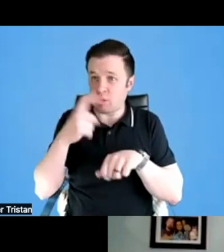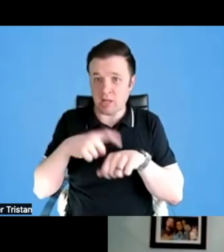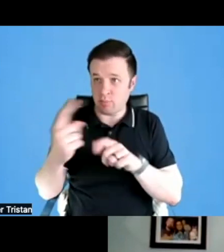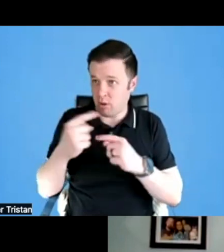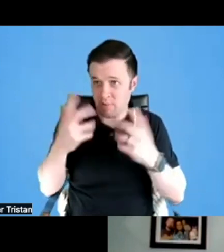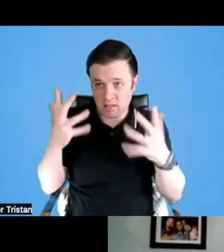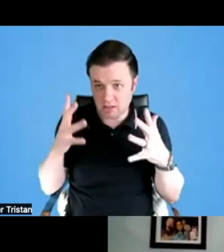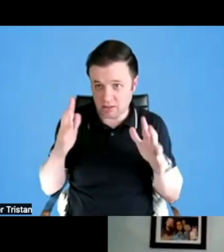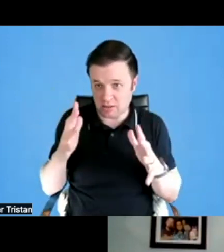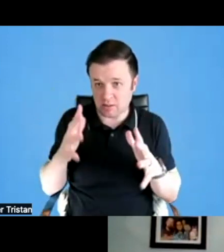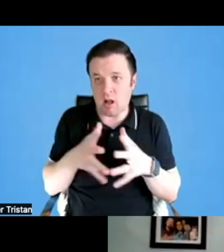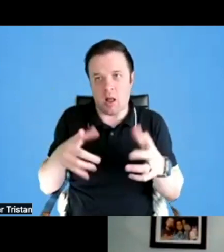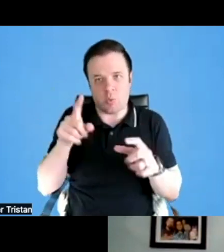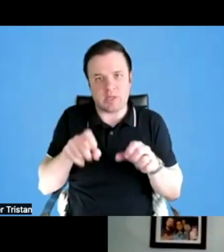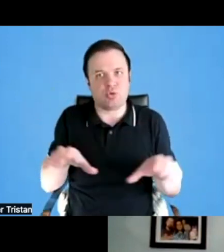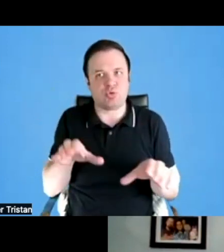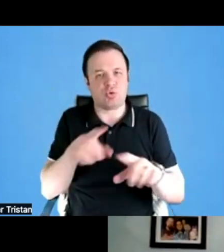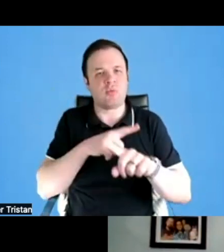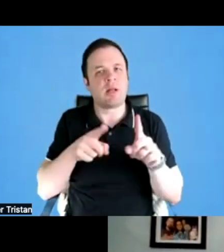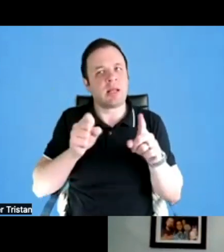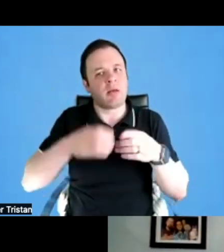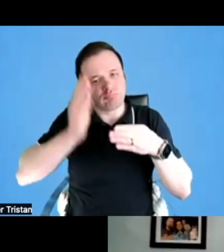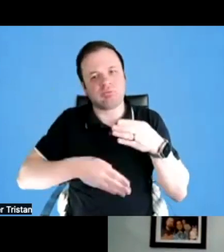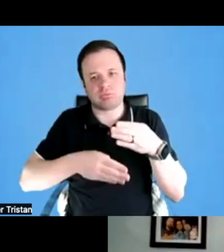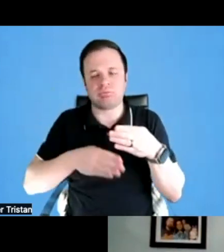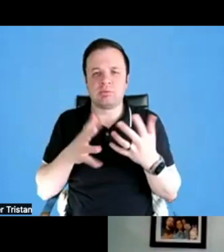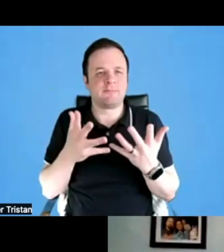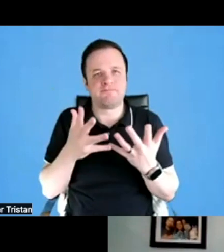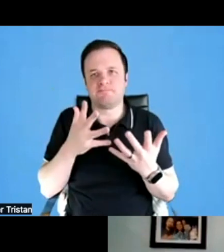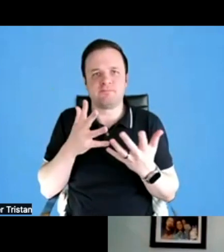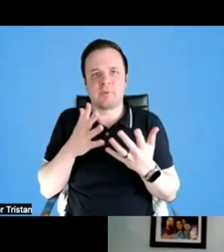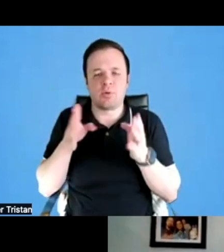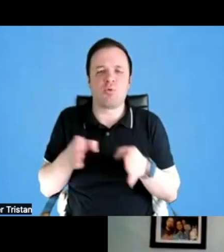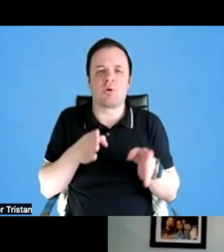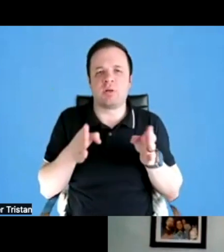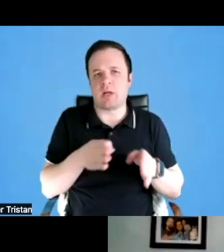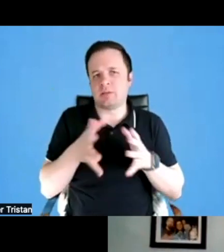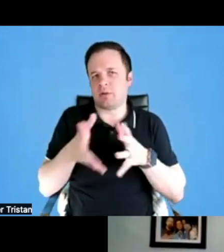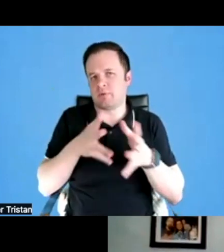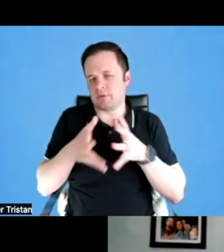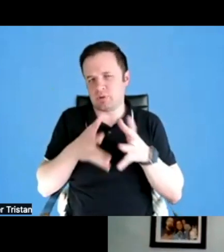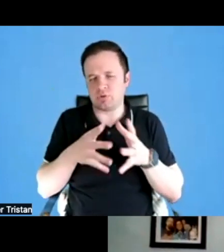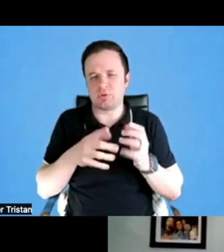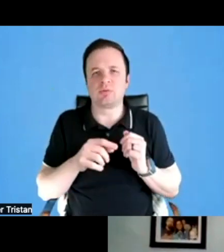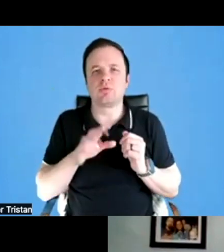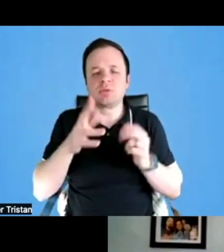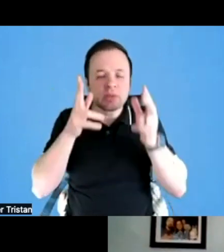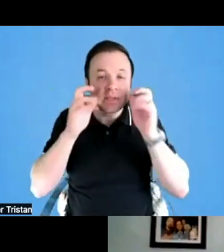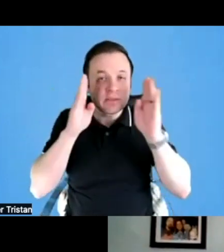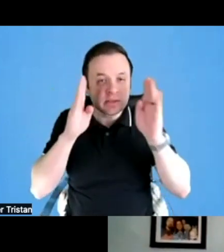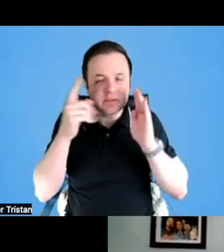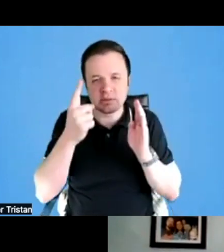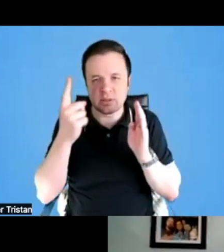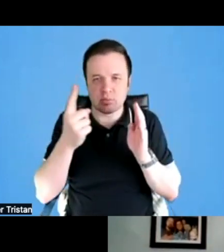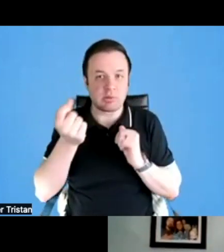time, there's a lot that we need to get done, but it can be done in a very organized conversation where you're really just listening to someone,